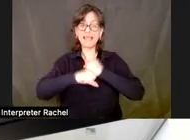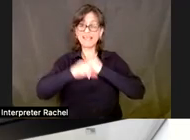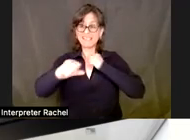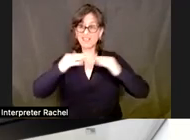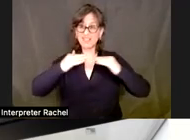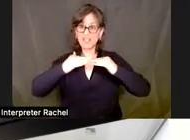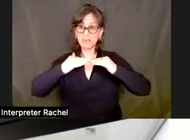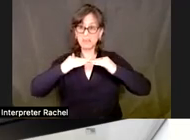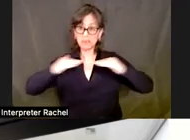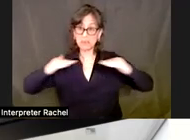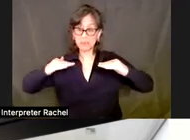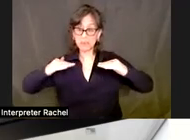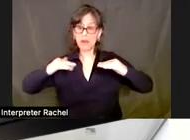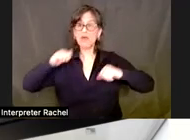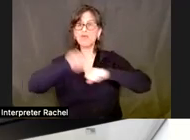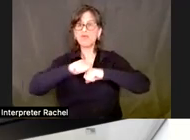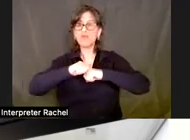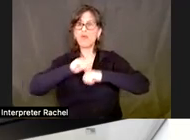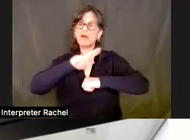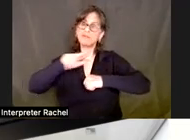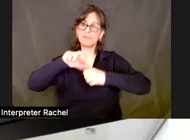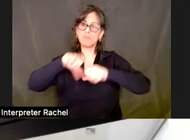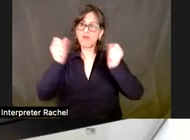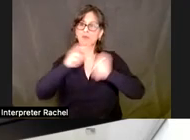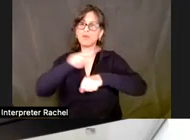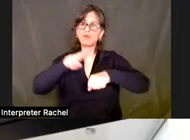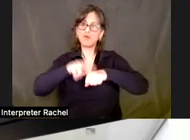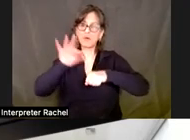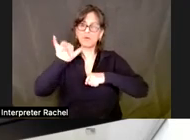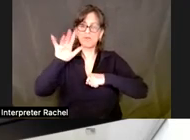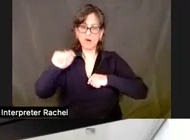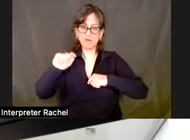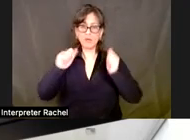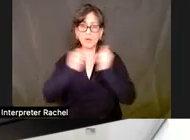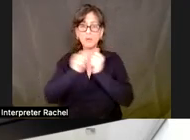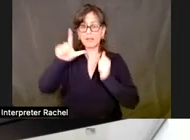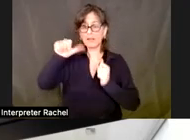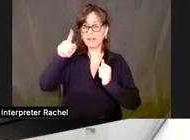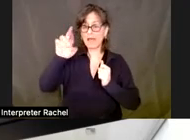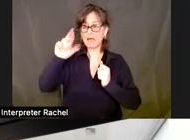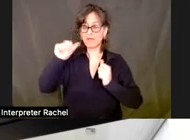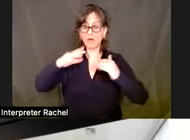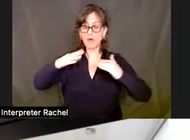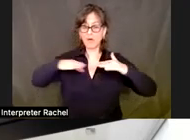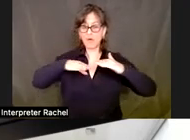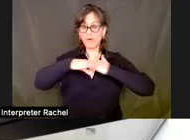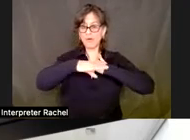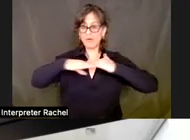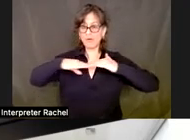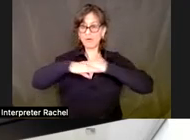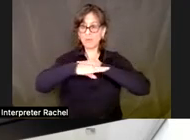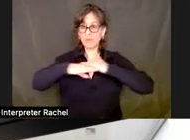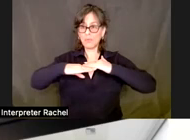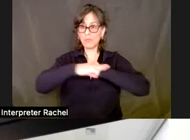each other, rocks break in normal faults. And with lateral shear, where the plates are moving alongside one another,